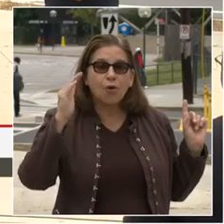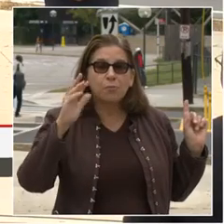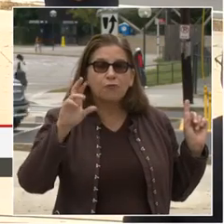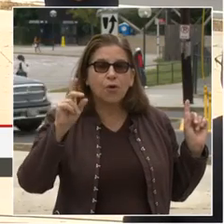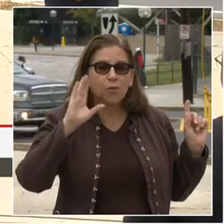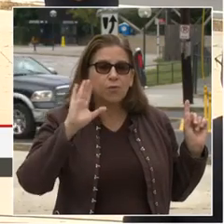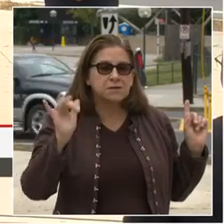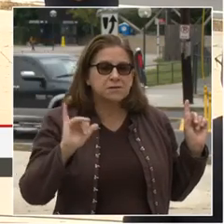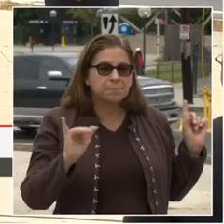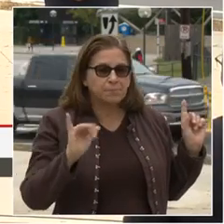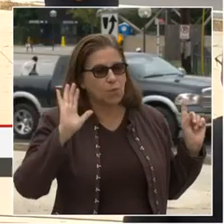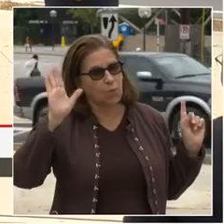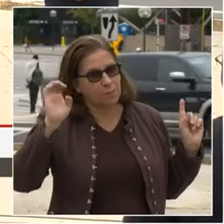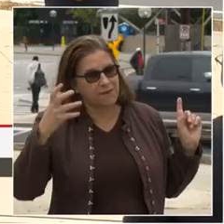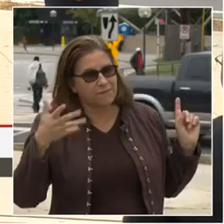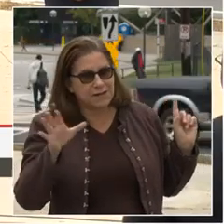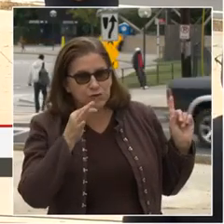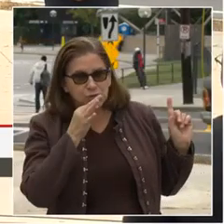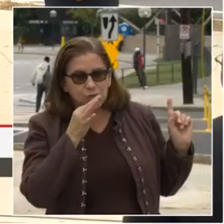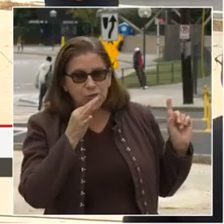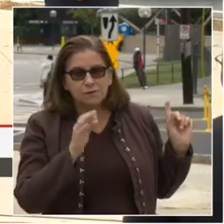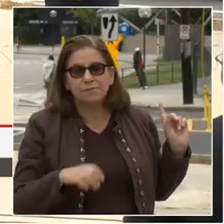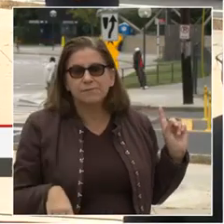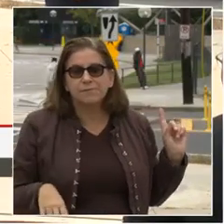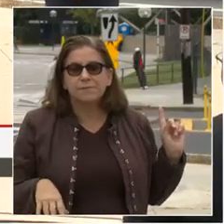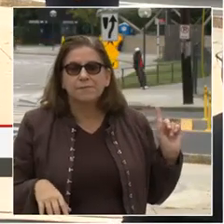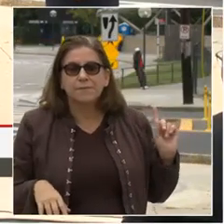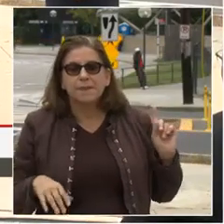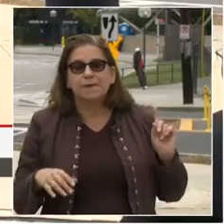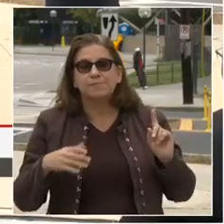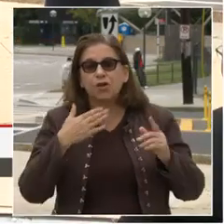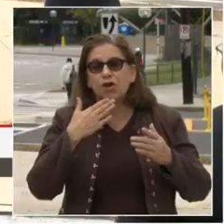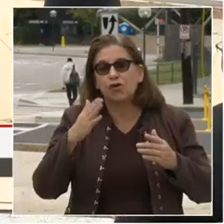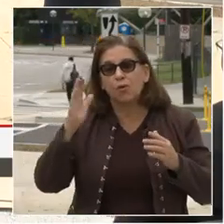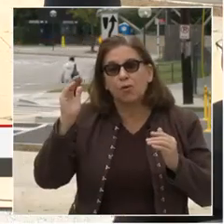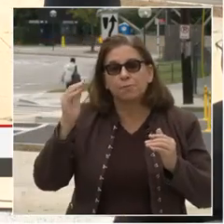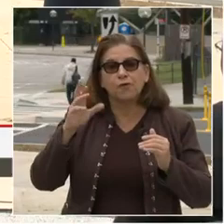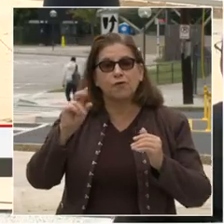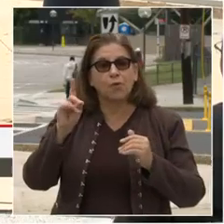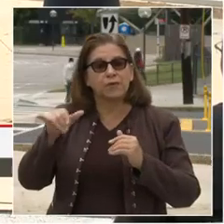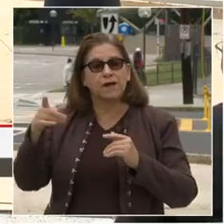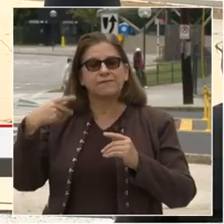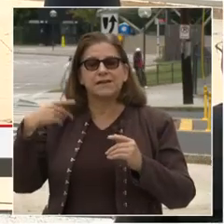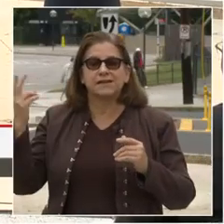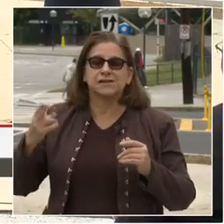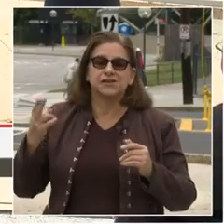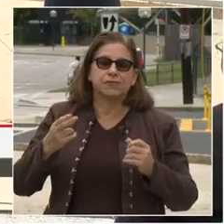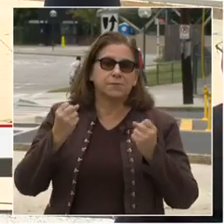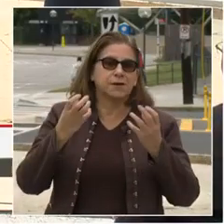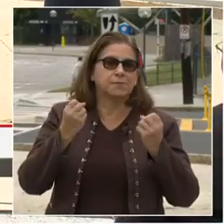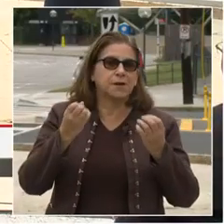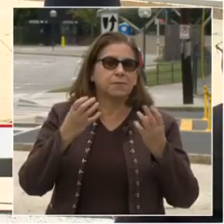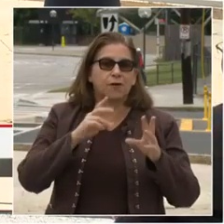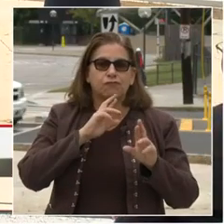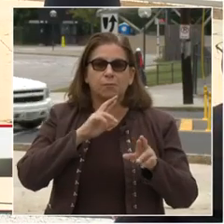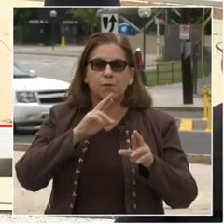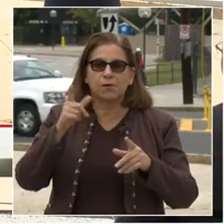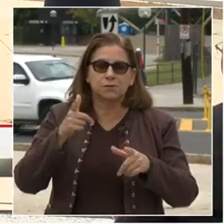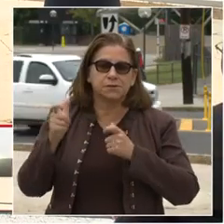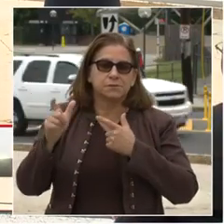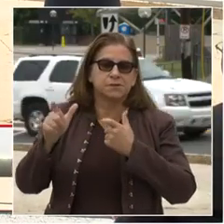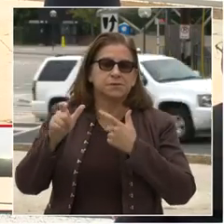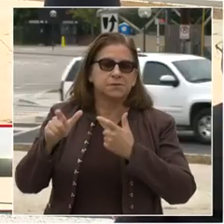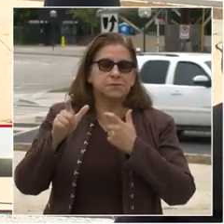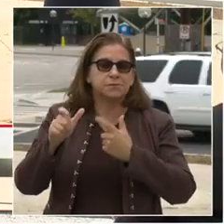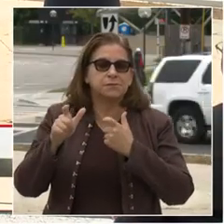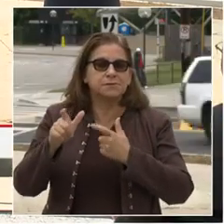things I can also say about Good Hope Road is that we've had reported history of speeding along Good Hope Road. And part of putting in the one of the reasons for putting in the refuge